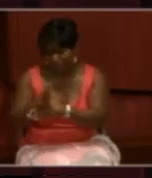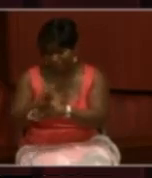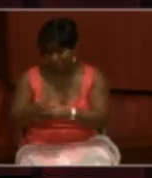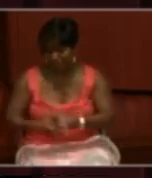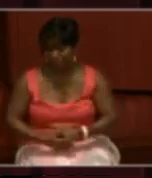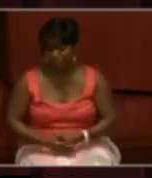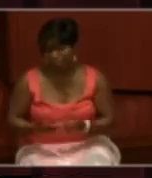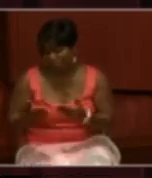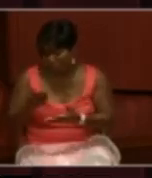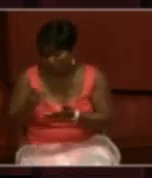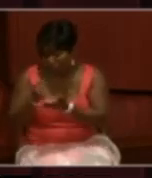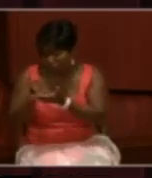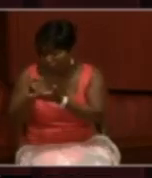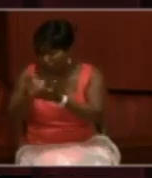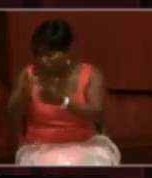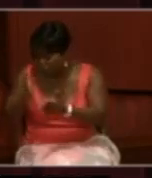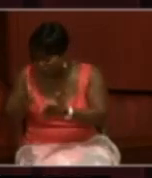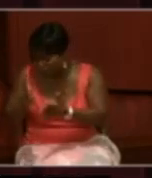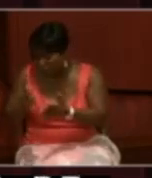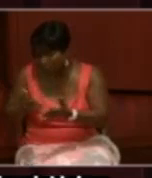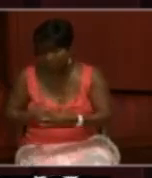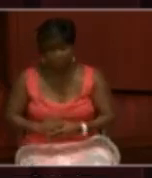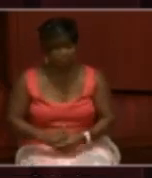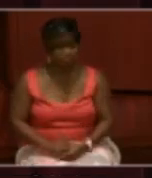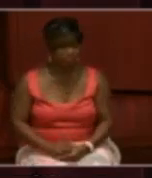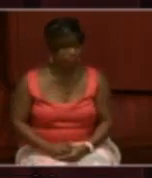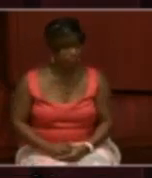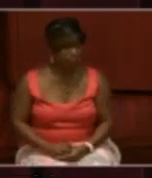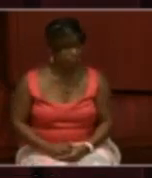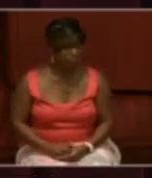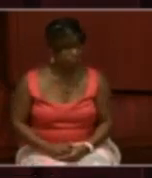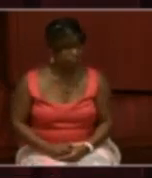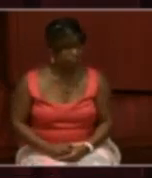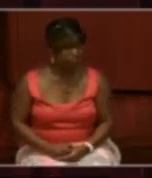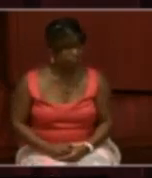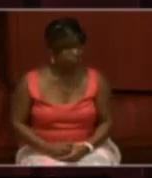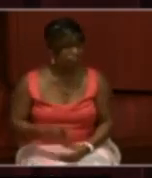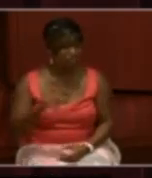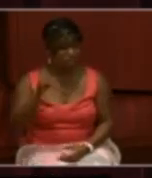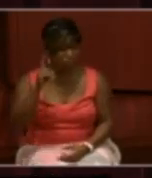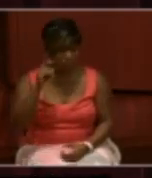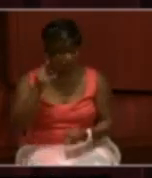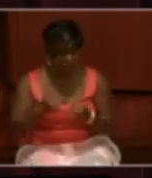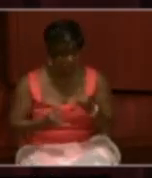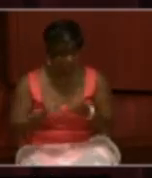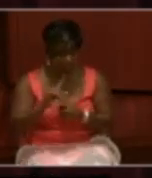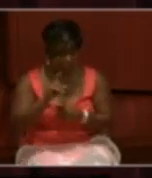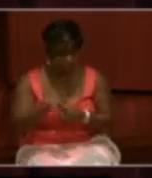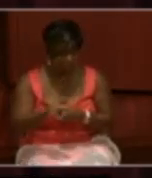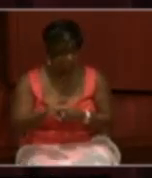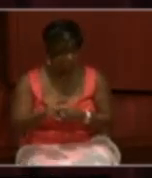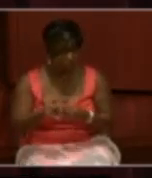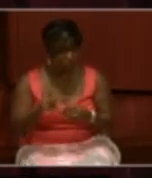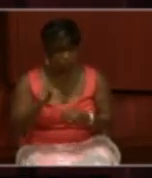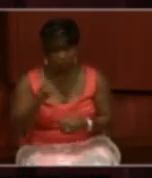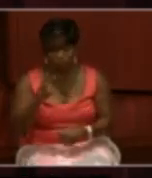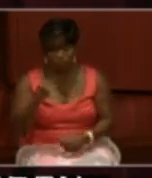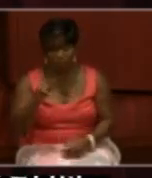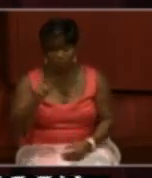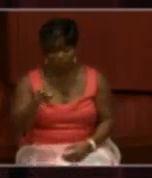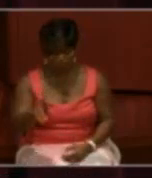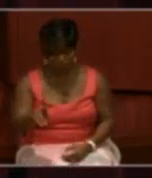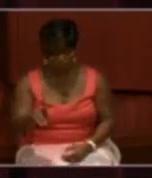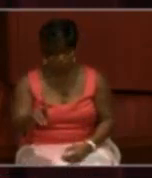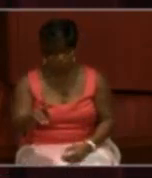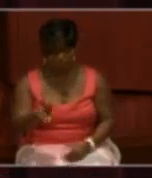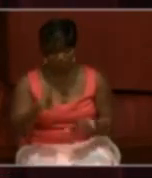the treasurer of a particular institution. Damani, we have one last question that has come to us through Twitter.